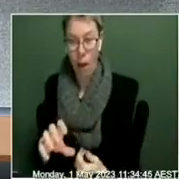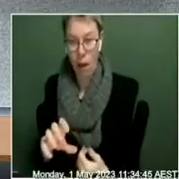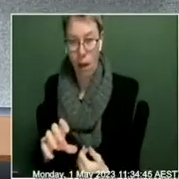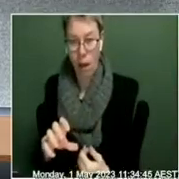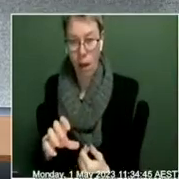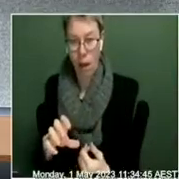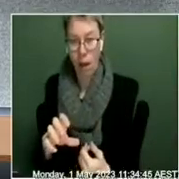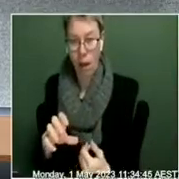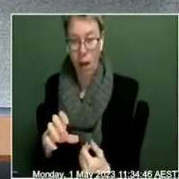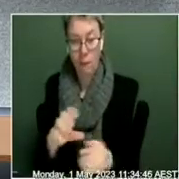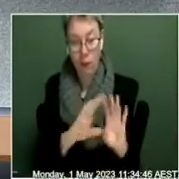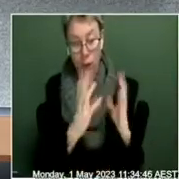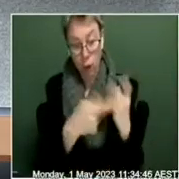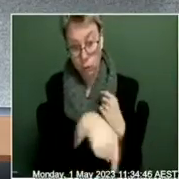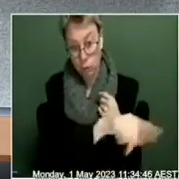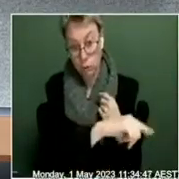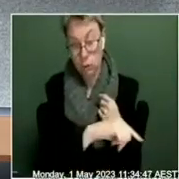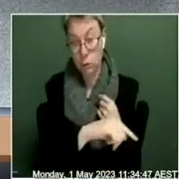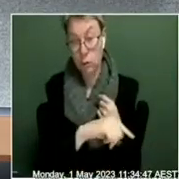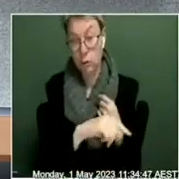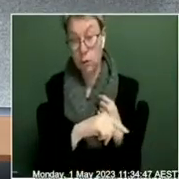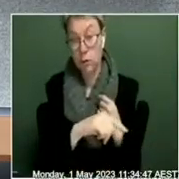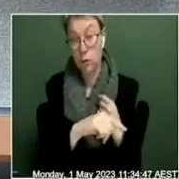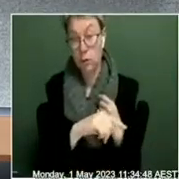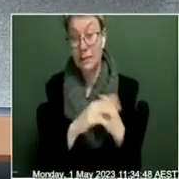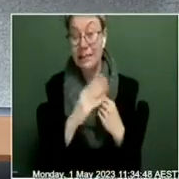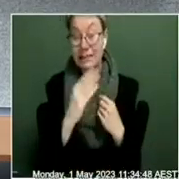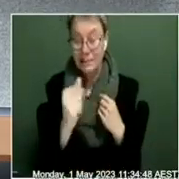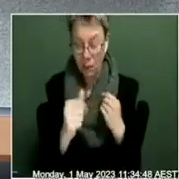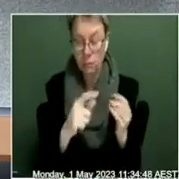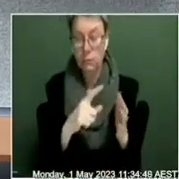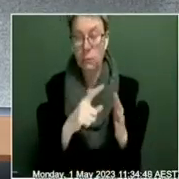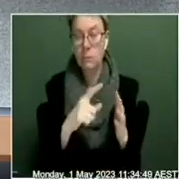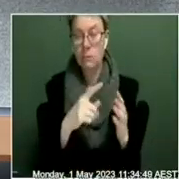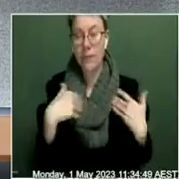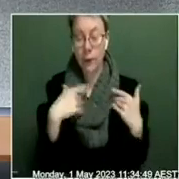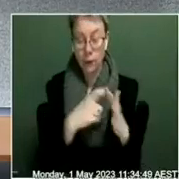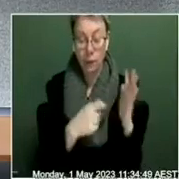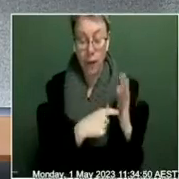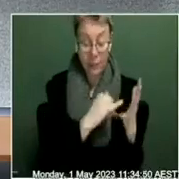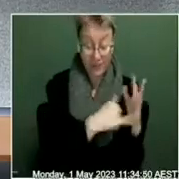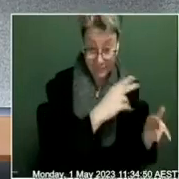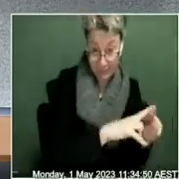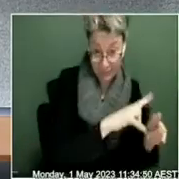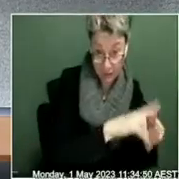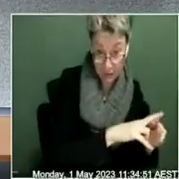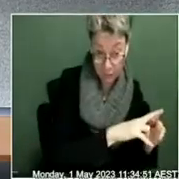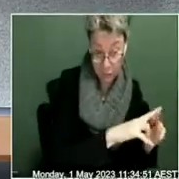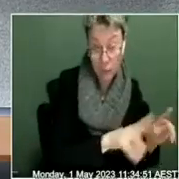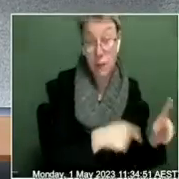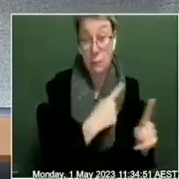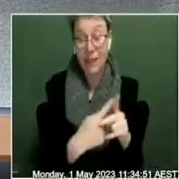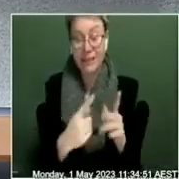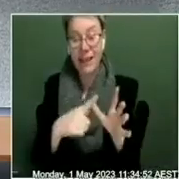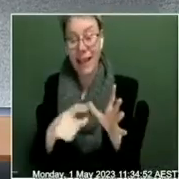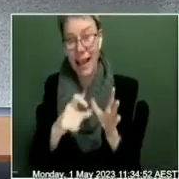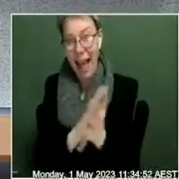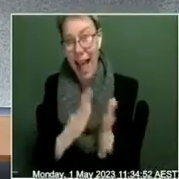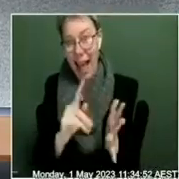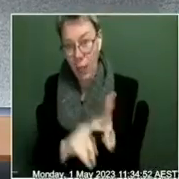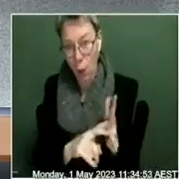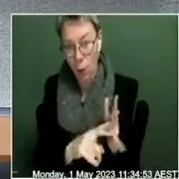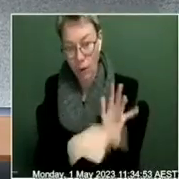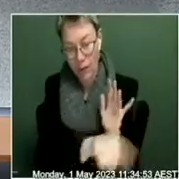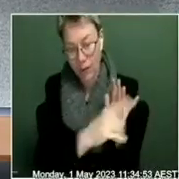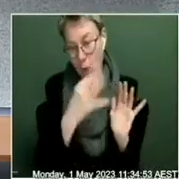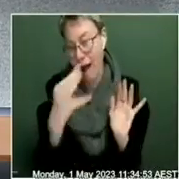our ACOs would be there to ask those questions and hold people to account. They have no authority, I think, was Commissioner Lovett's point